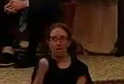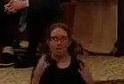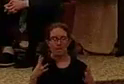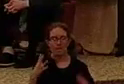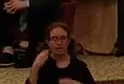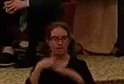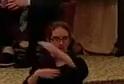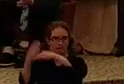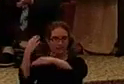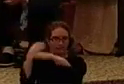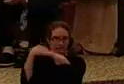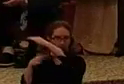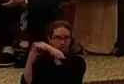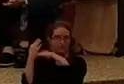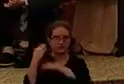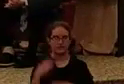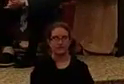many nations.